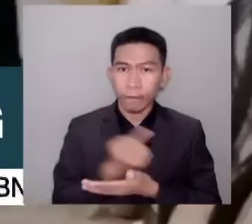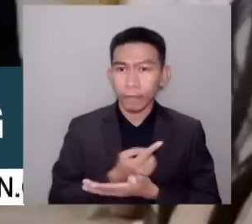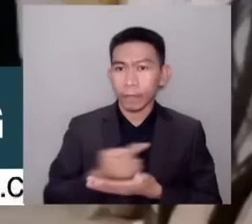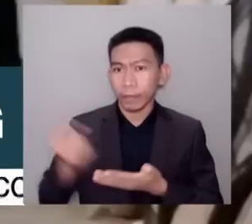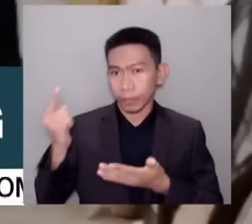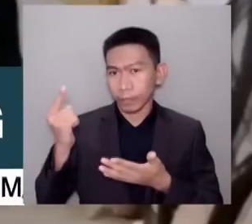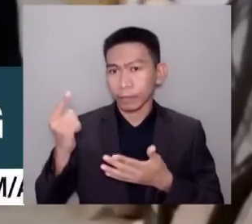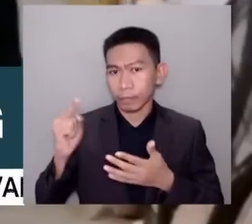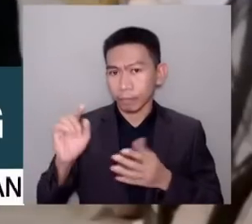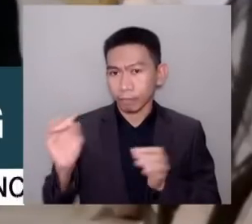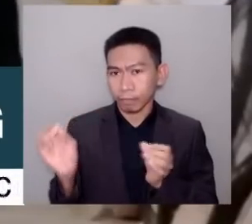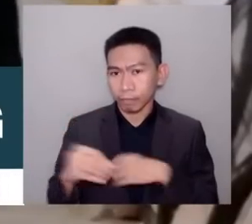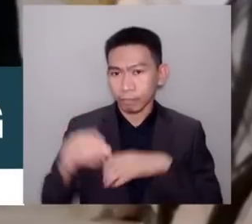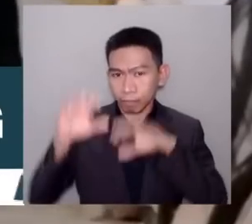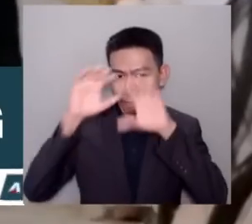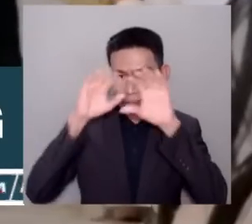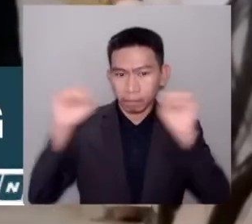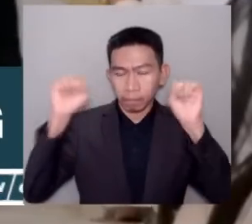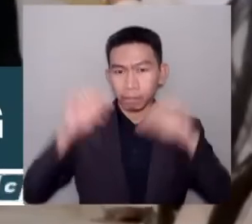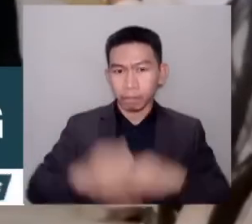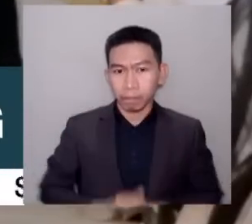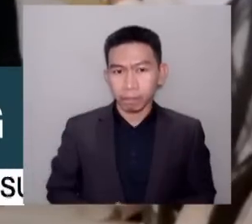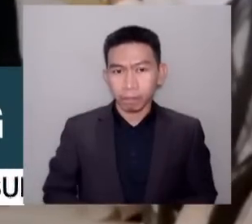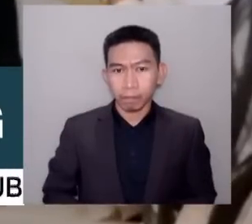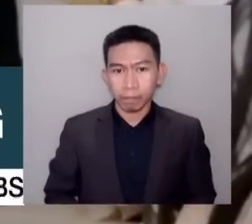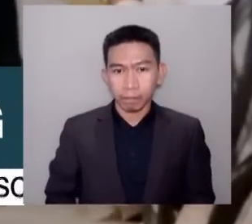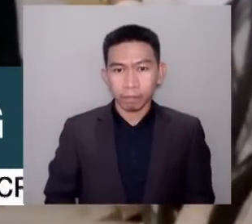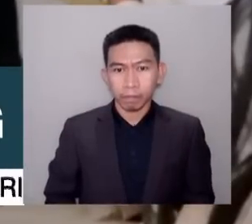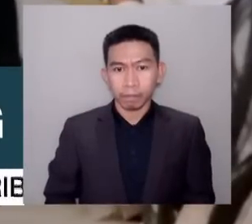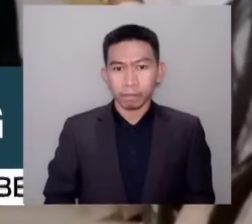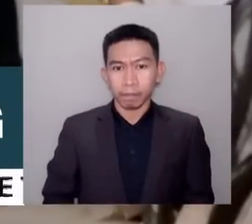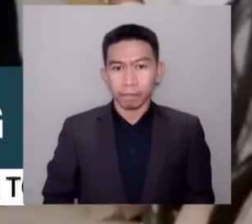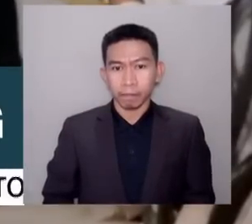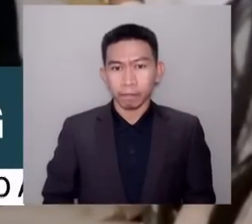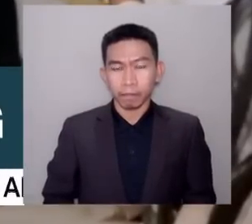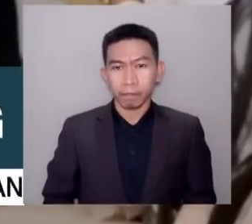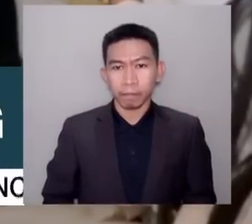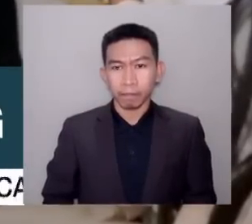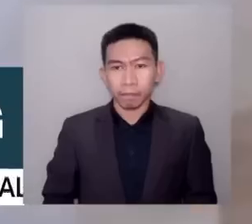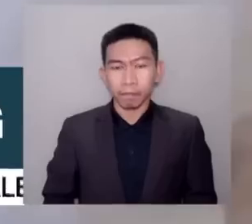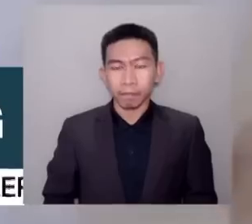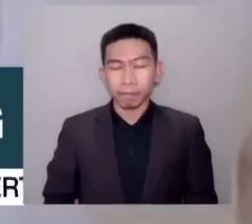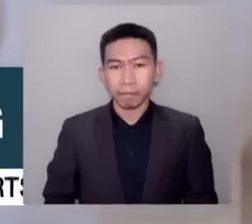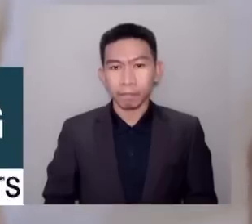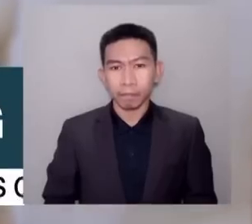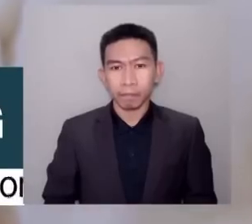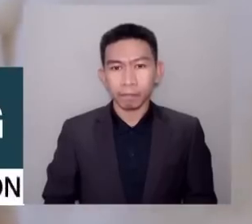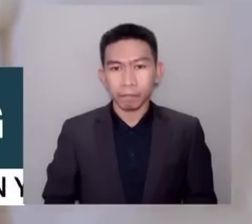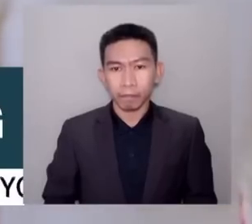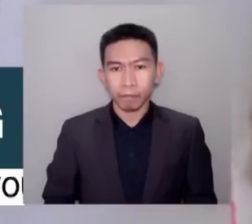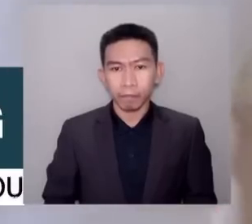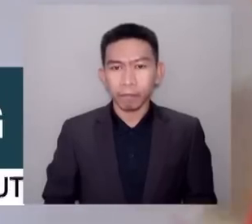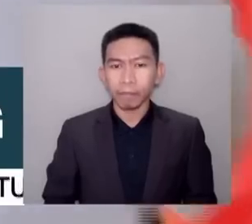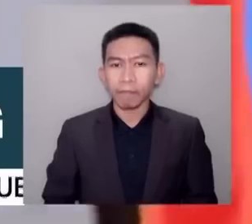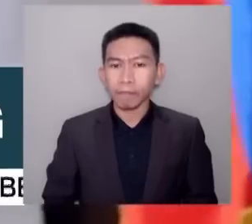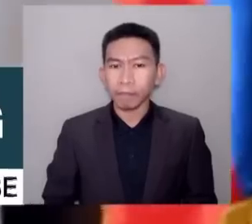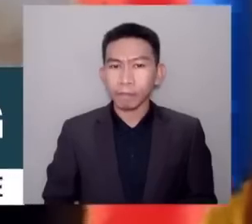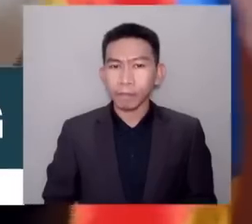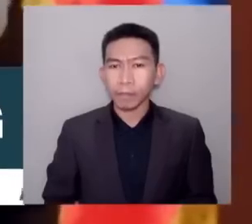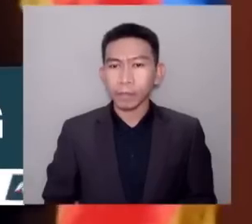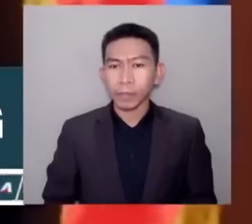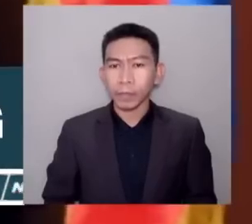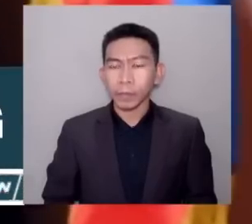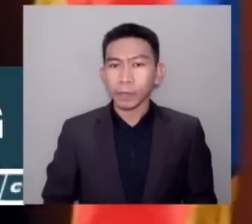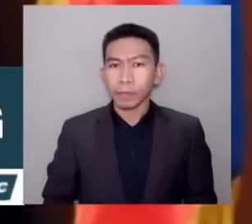gave a rundown of his activities as president during his first week in office, including leading the first meeting of his cabinet,